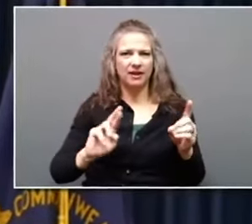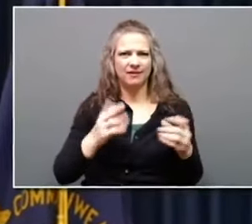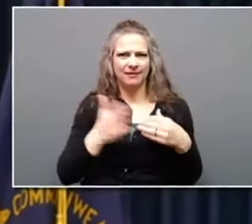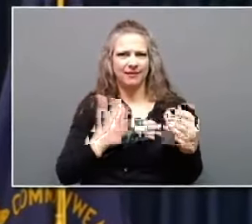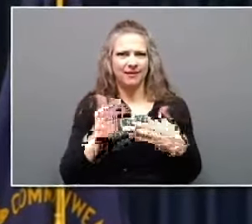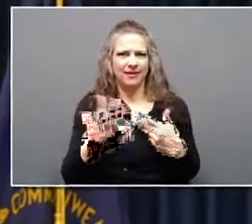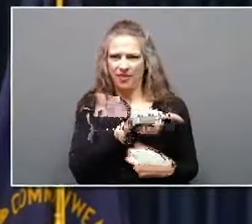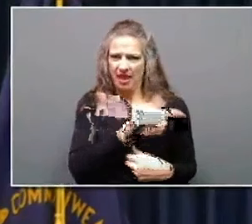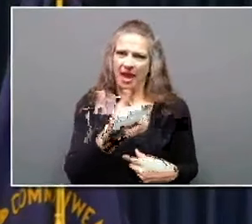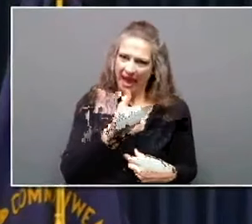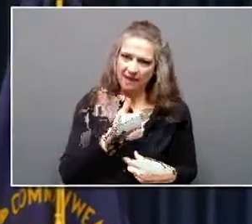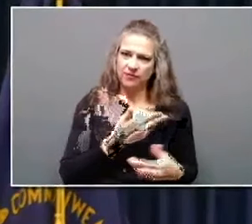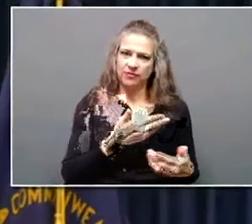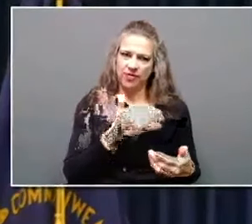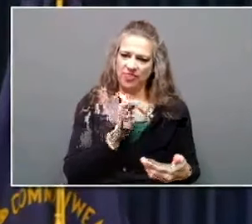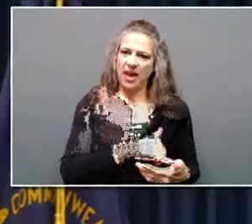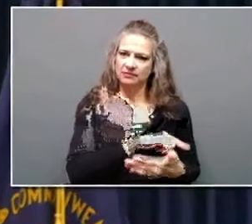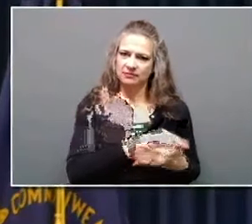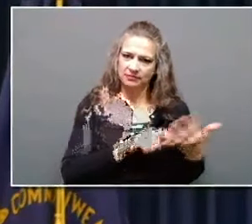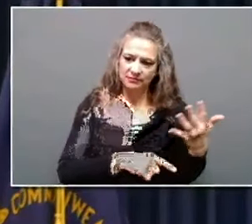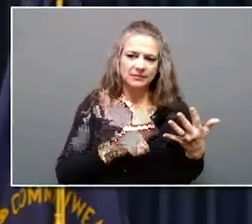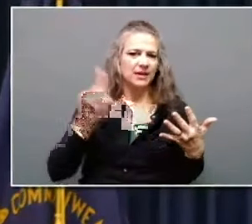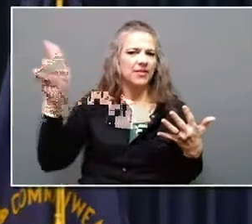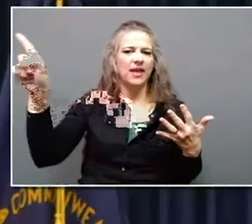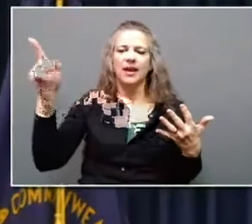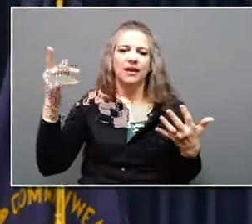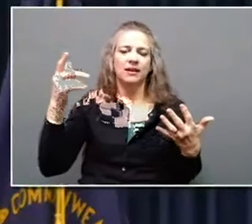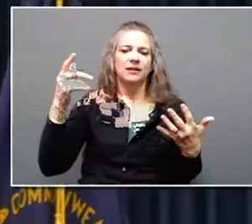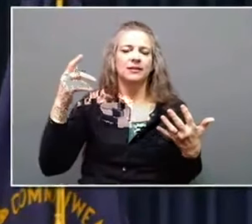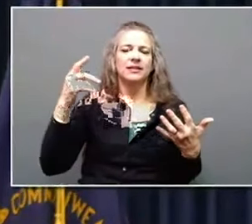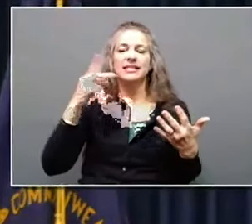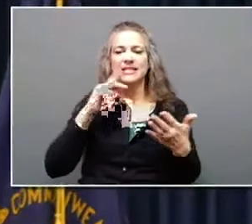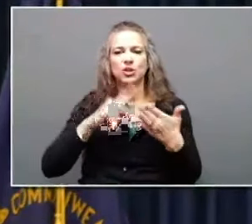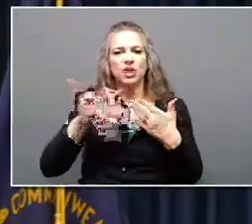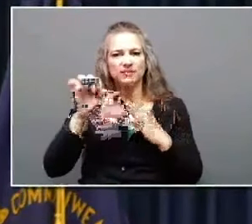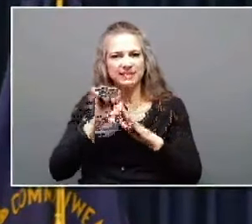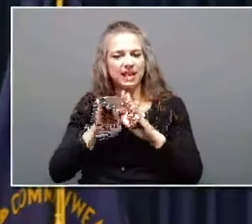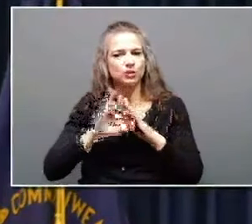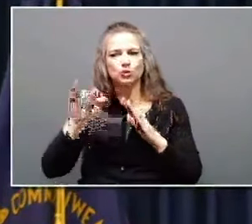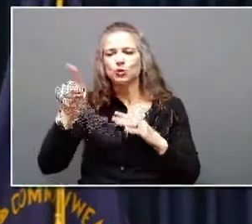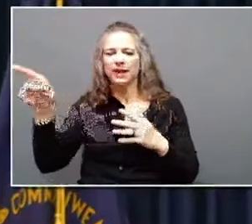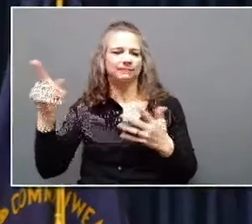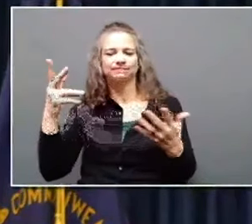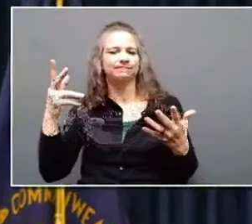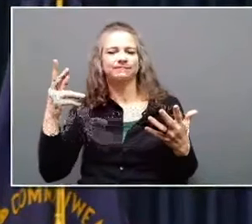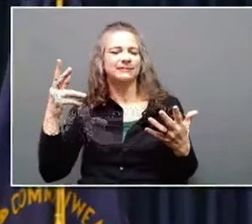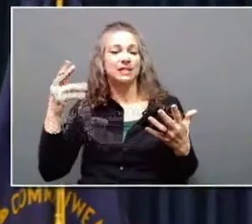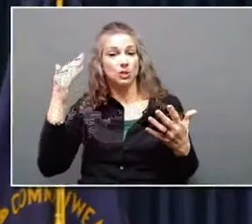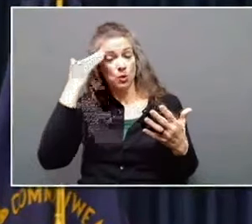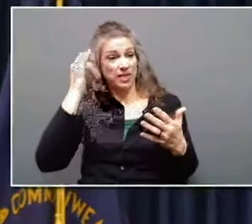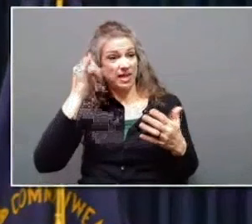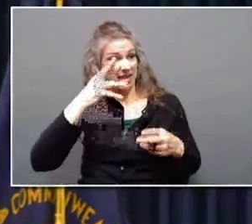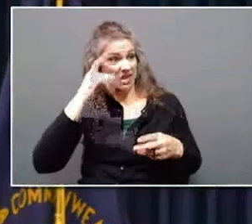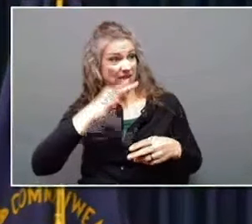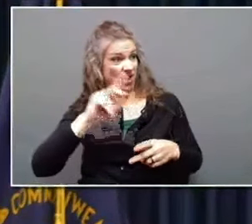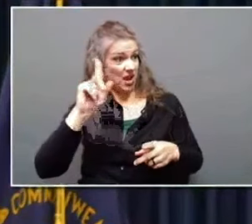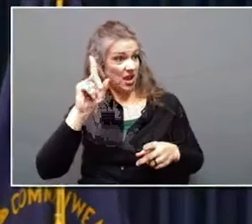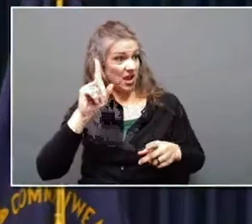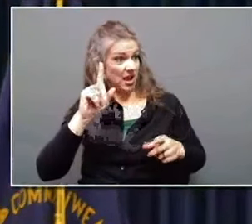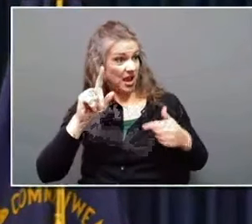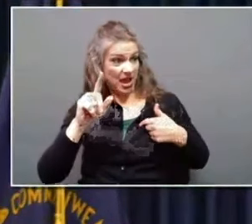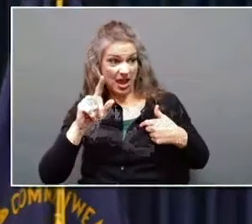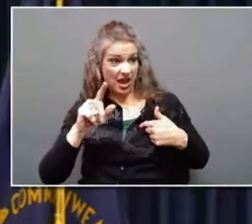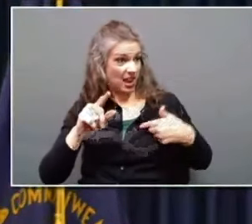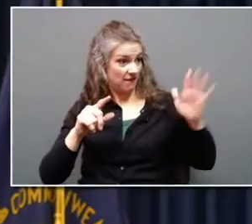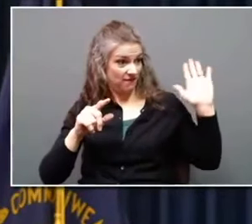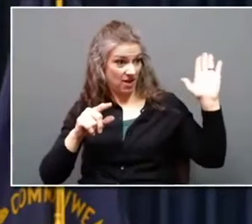his powers. It's all about party. And they would likely switch it back the moment that a governor of a different party came